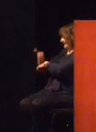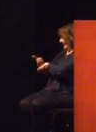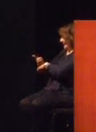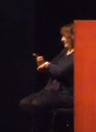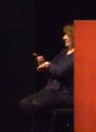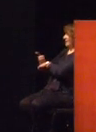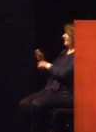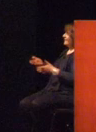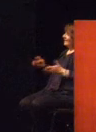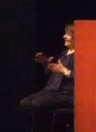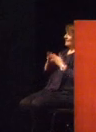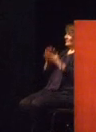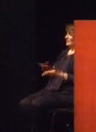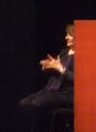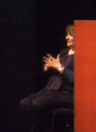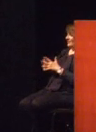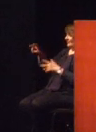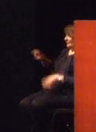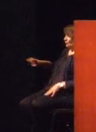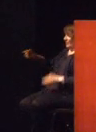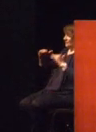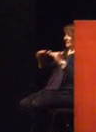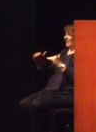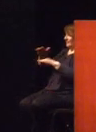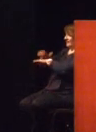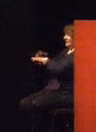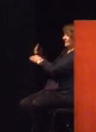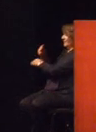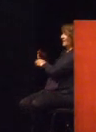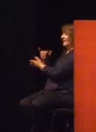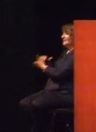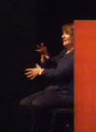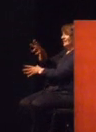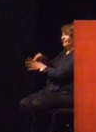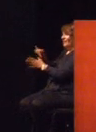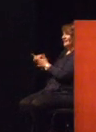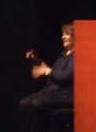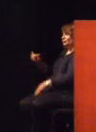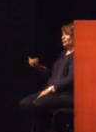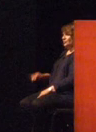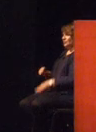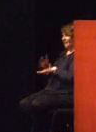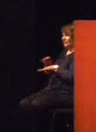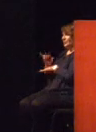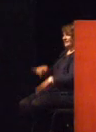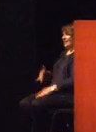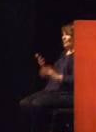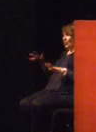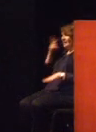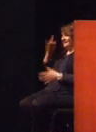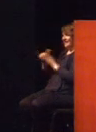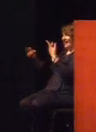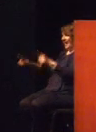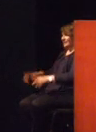that allows the students to start in the transfer level English and math, is going to play into this, and we are already